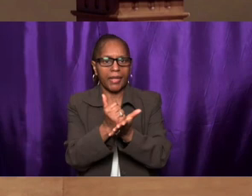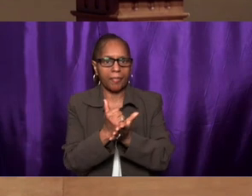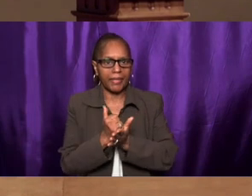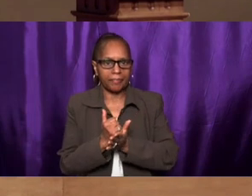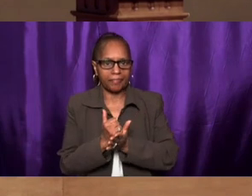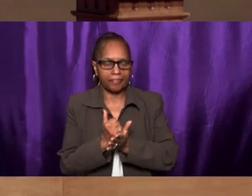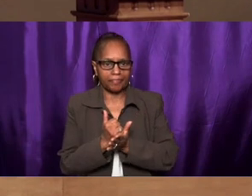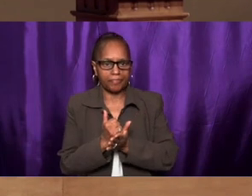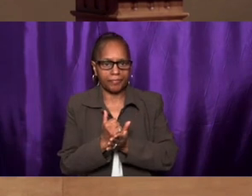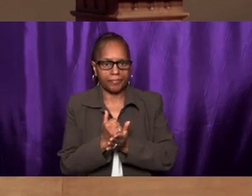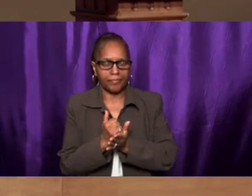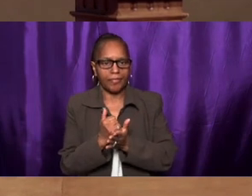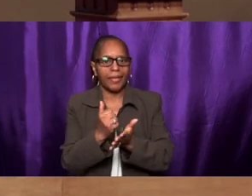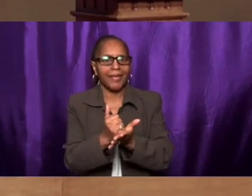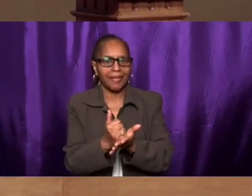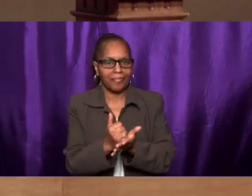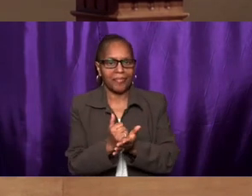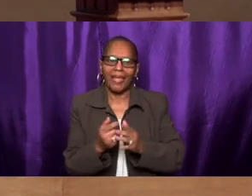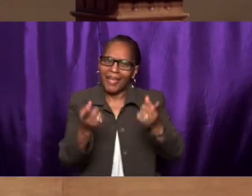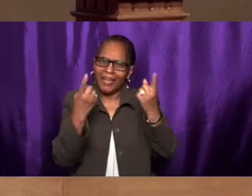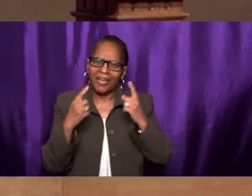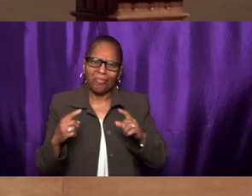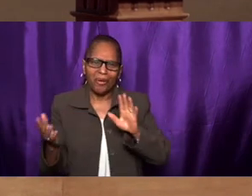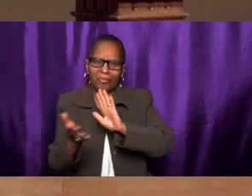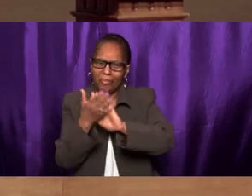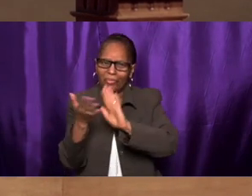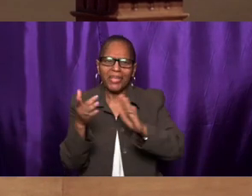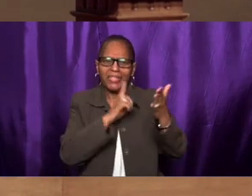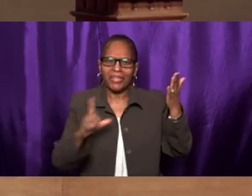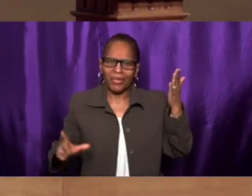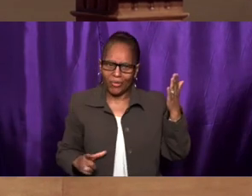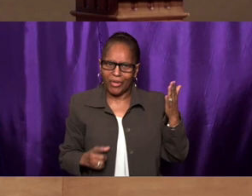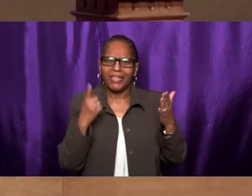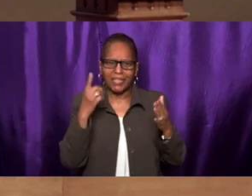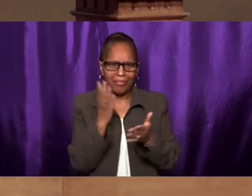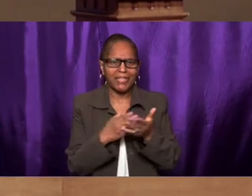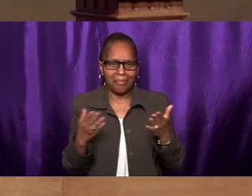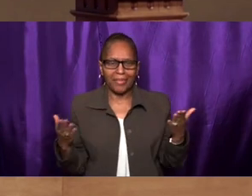Amen and amen. Come on, give him some praise because he's up to something.